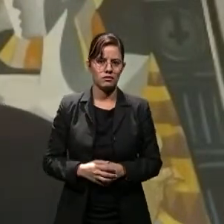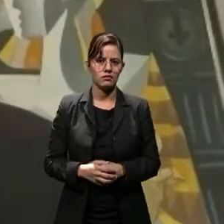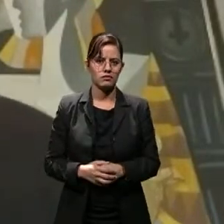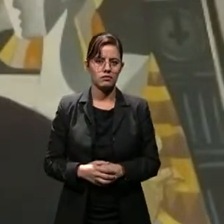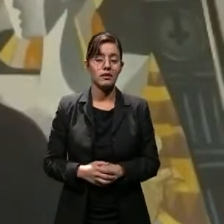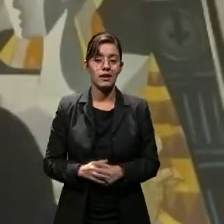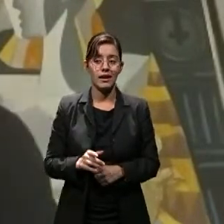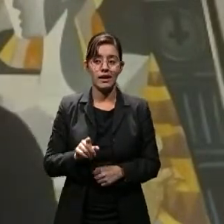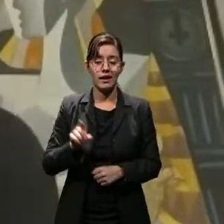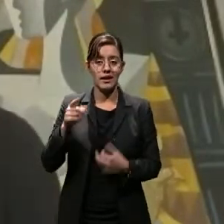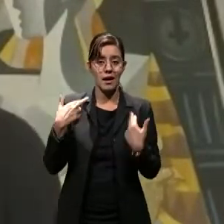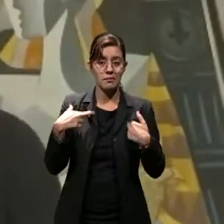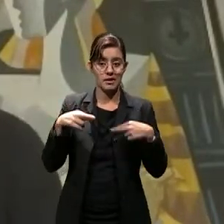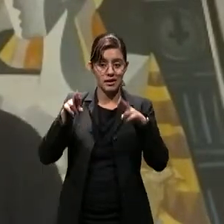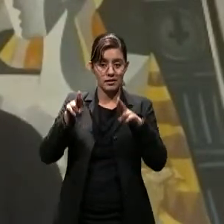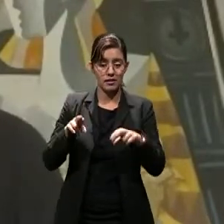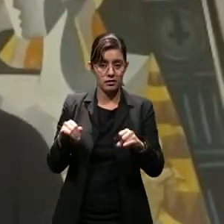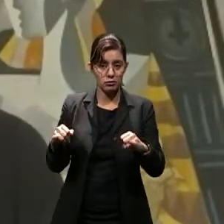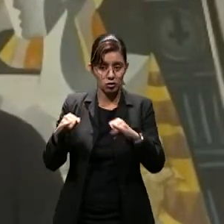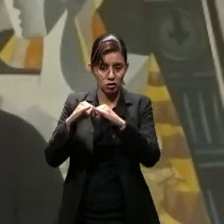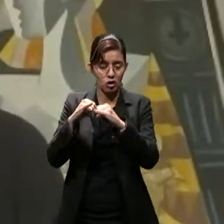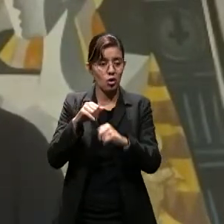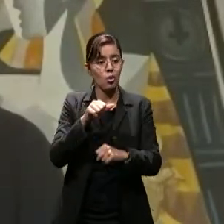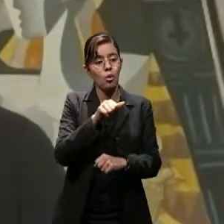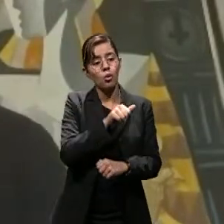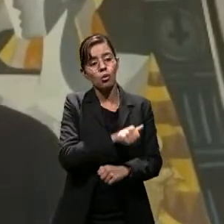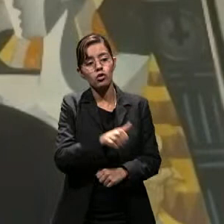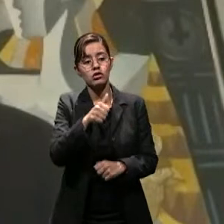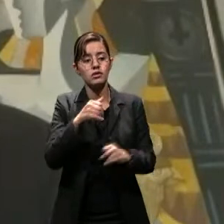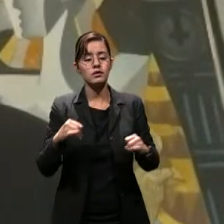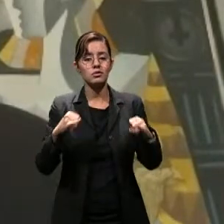itself that is attacking another institution.